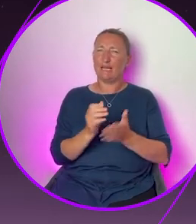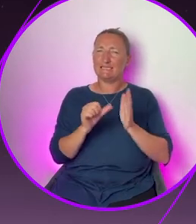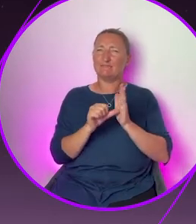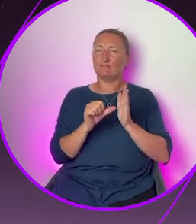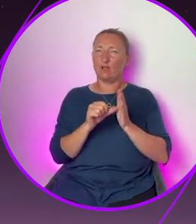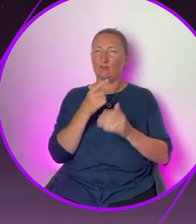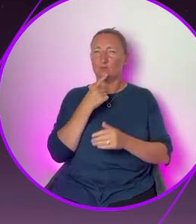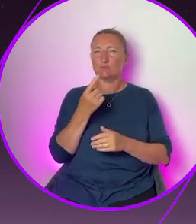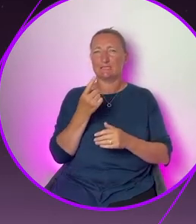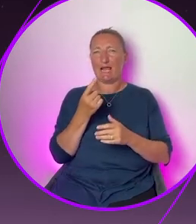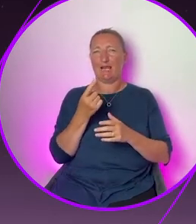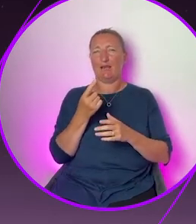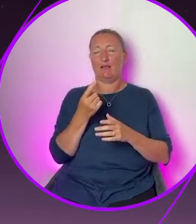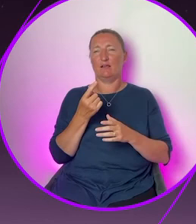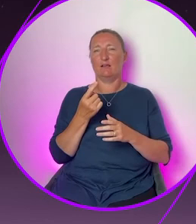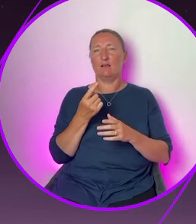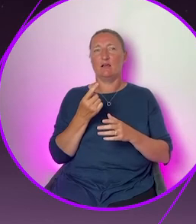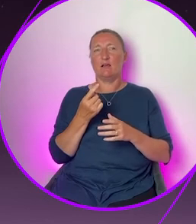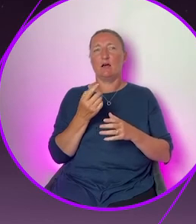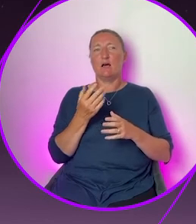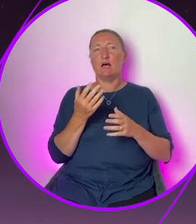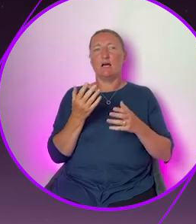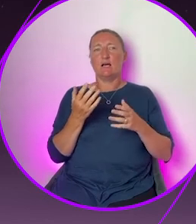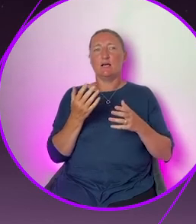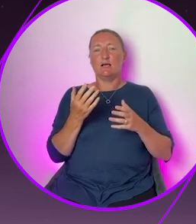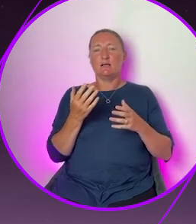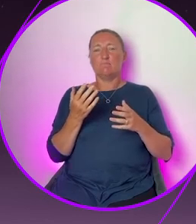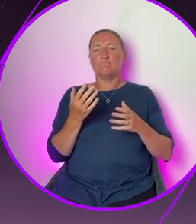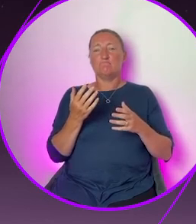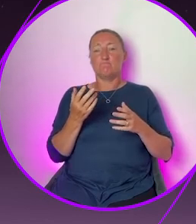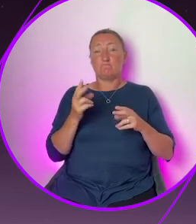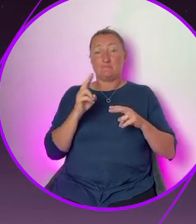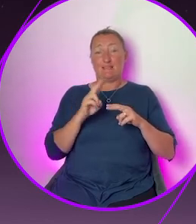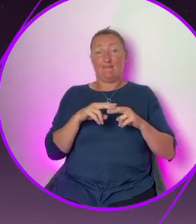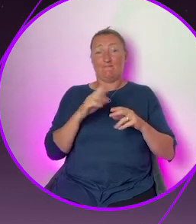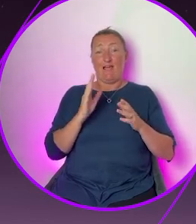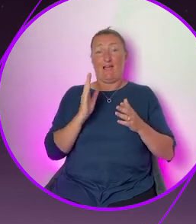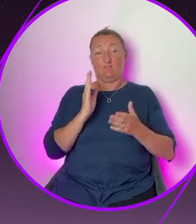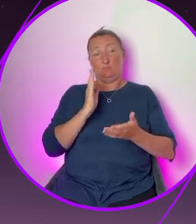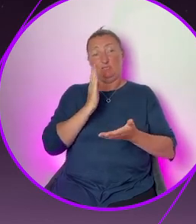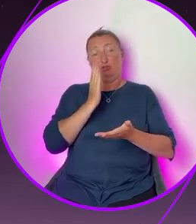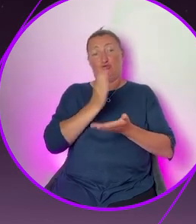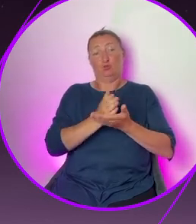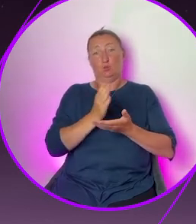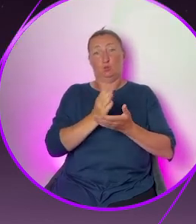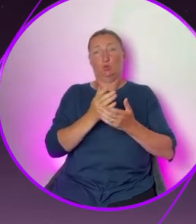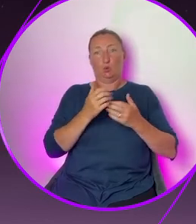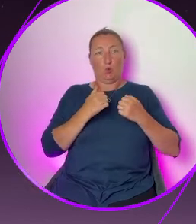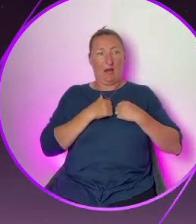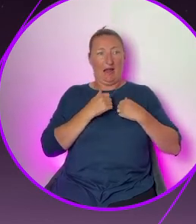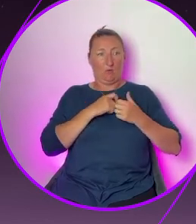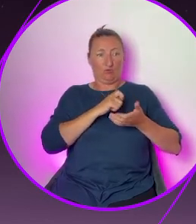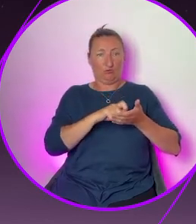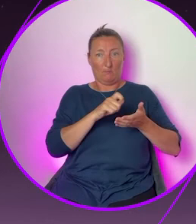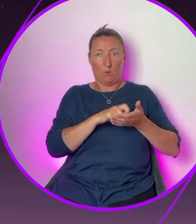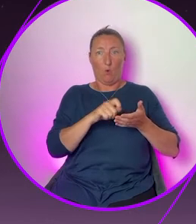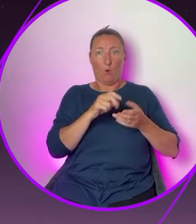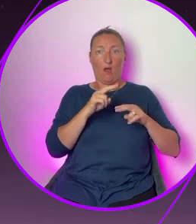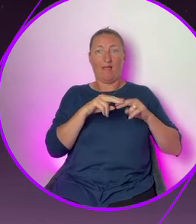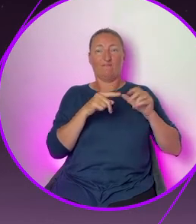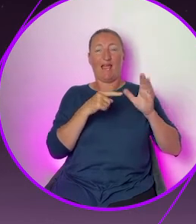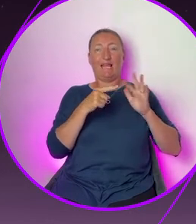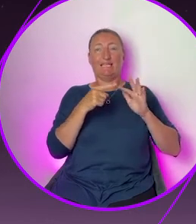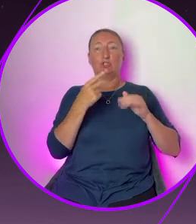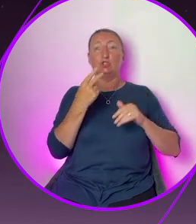an overarching answer. Yeah. I guess if we had to be kind of true to the word, and now in Faye too, right? Yeah.